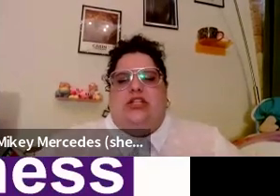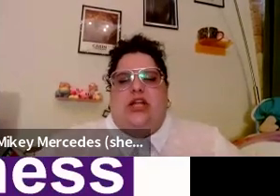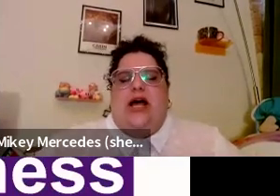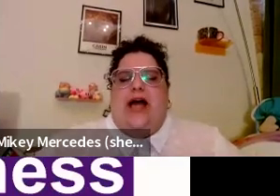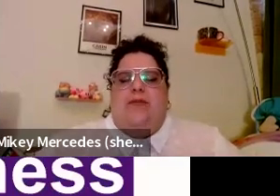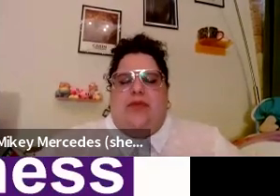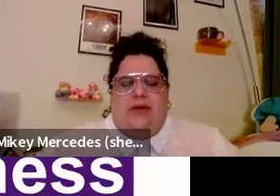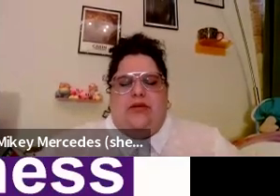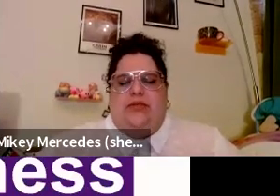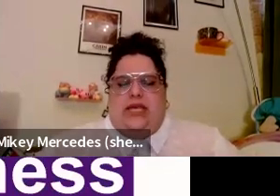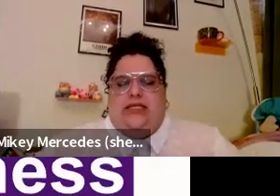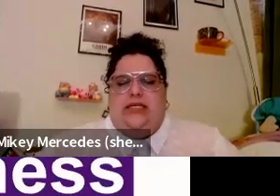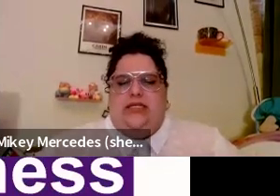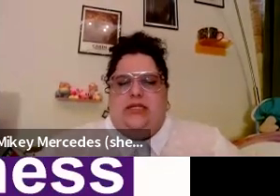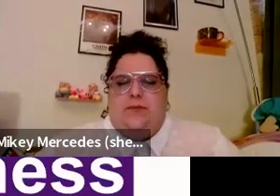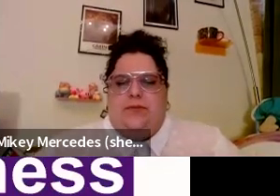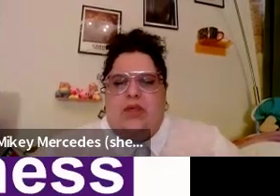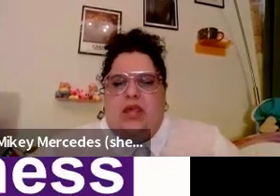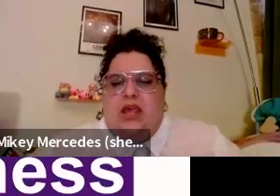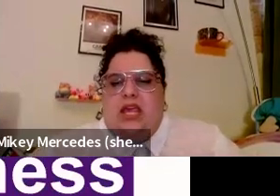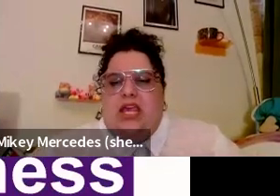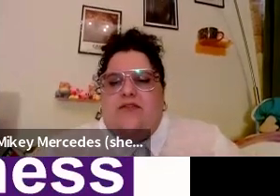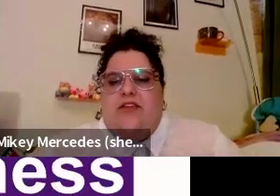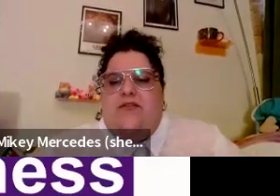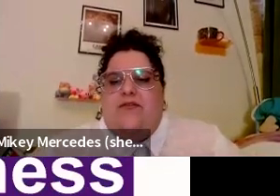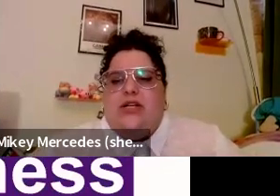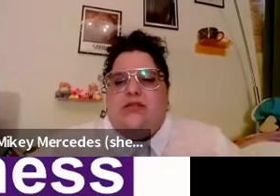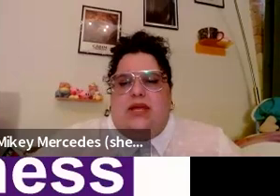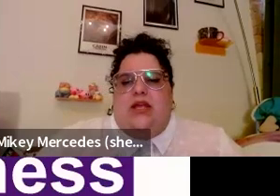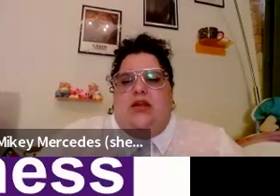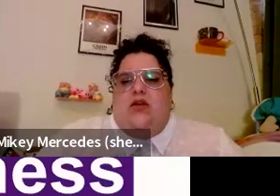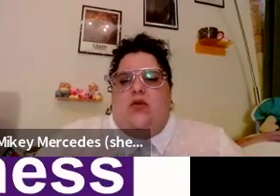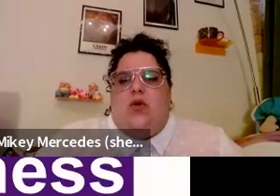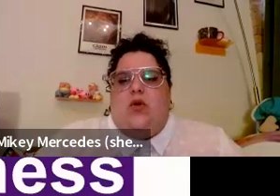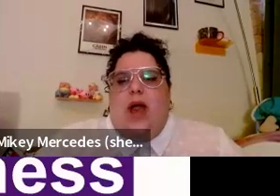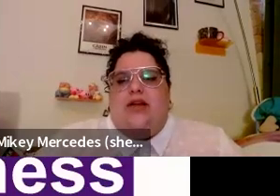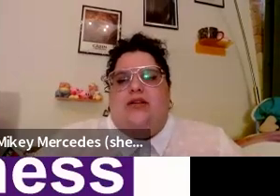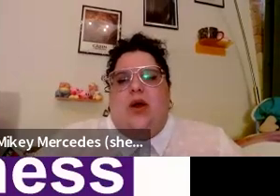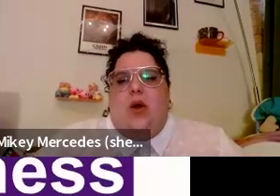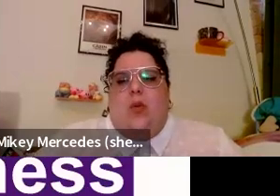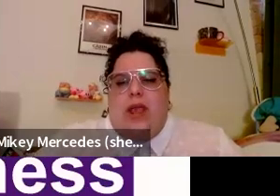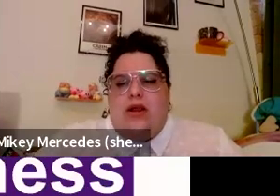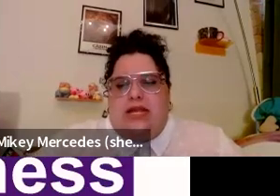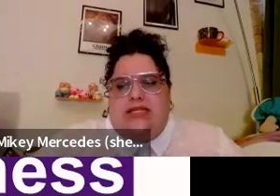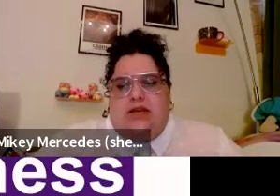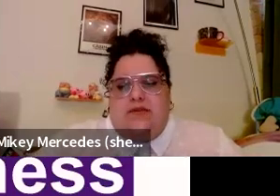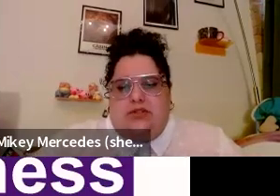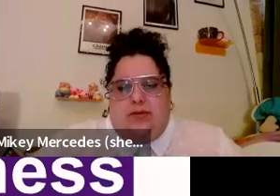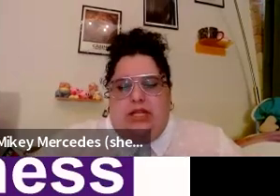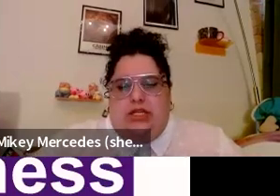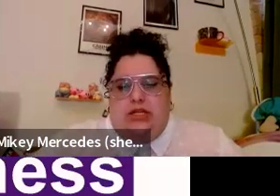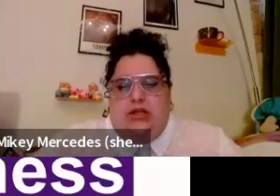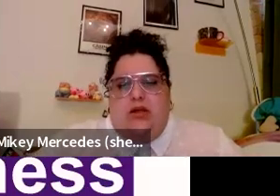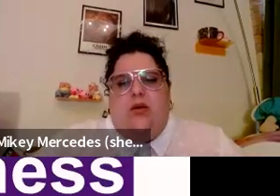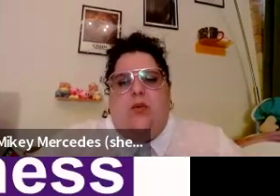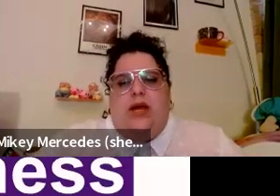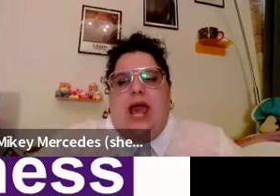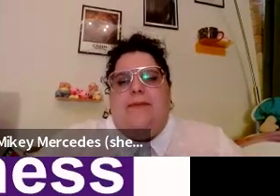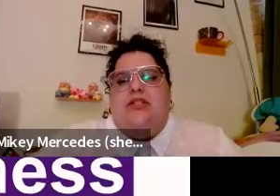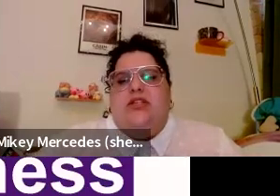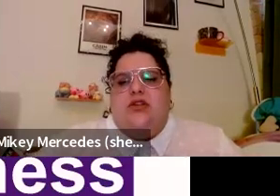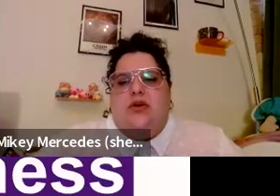And in this excerpt, she mentions a specific instance of workplace discrimination involving